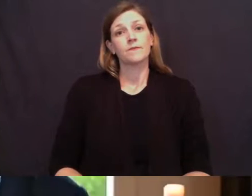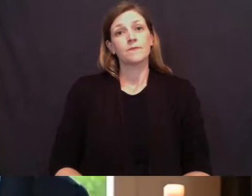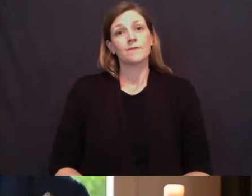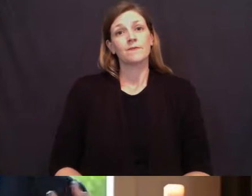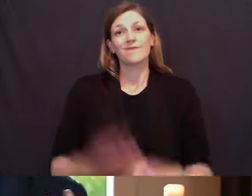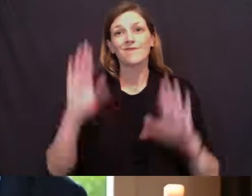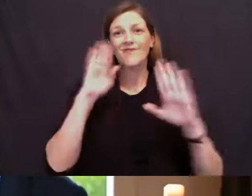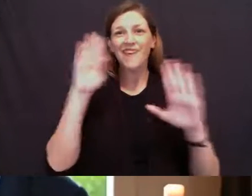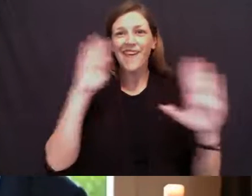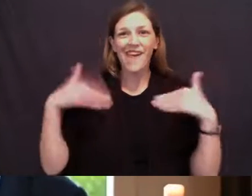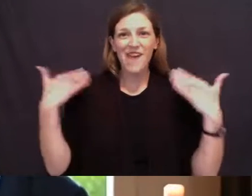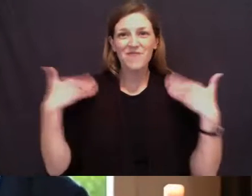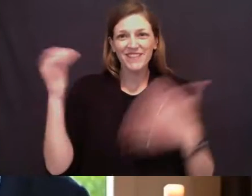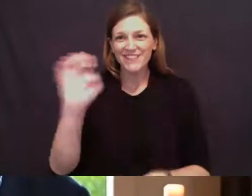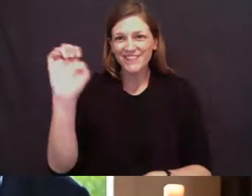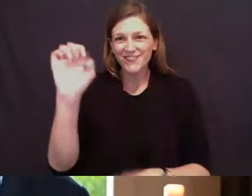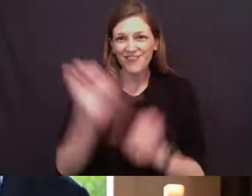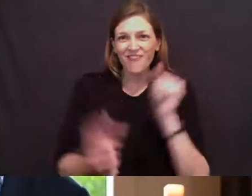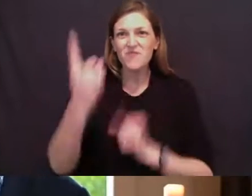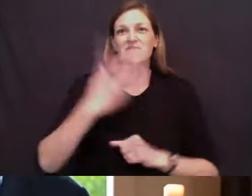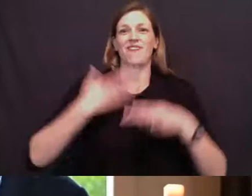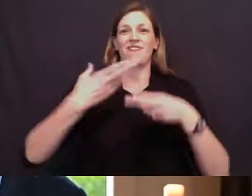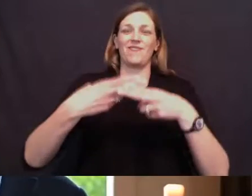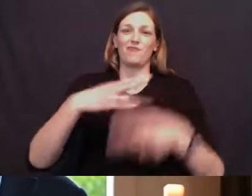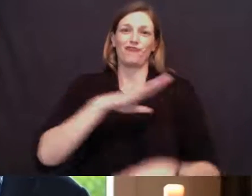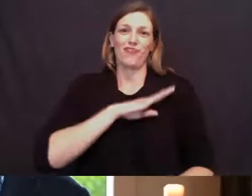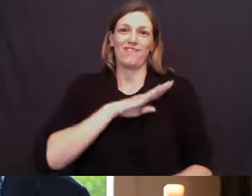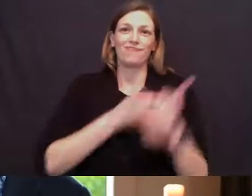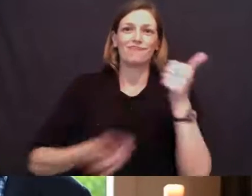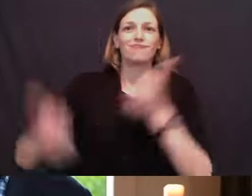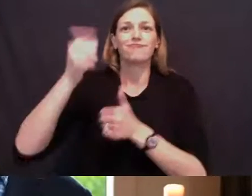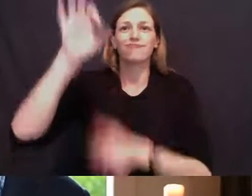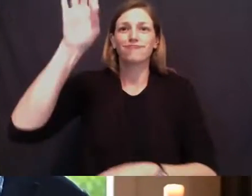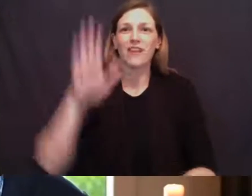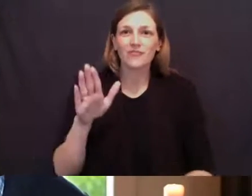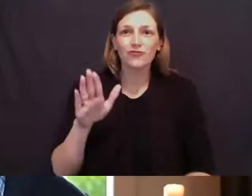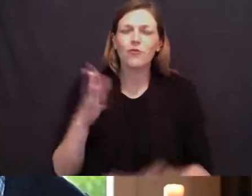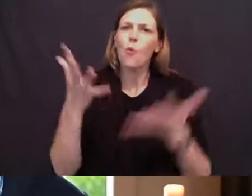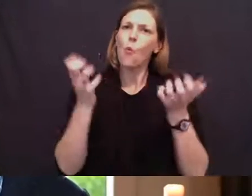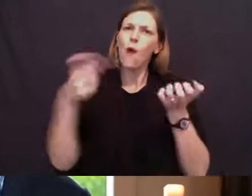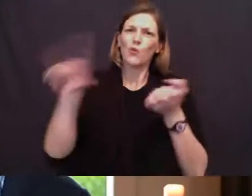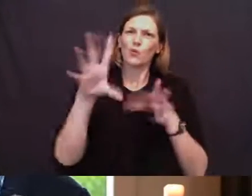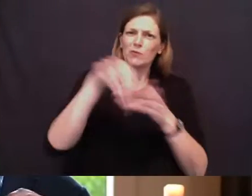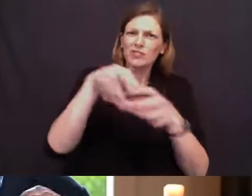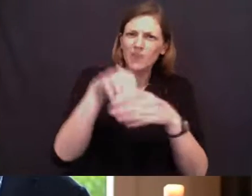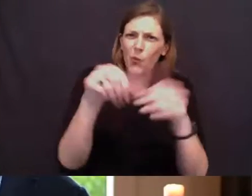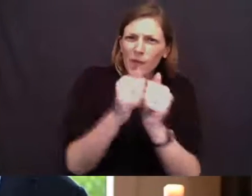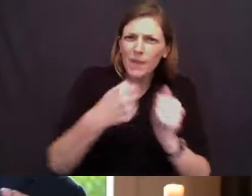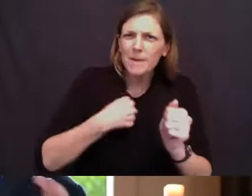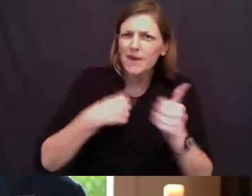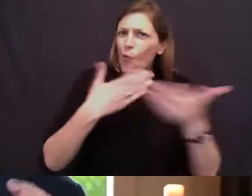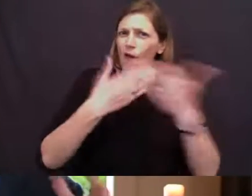A happy Easter, everyone. Name is Brandon Zieske, the lead pastor. Now, I want you to participate with me wherever you are